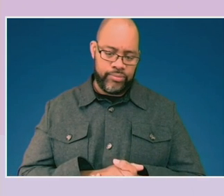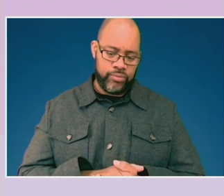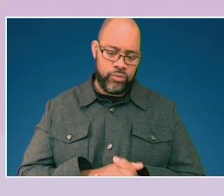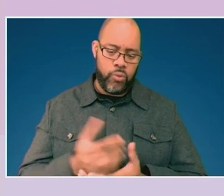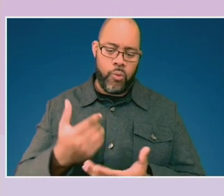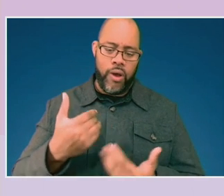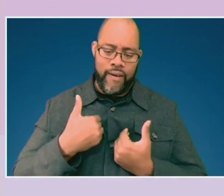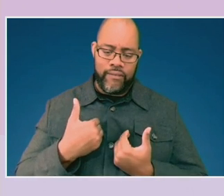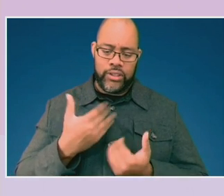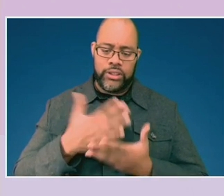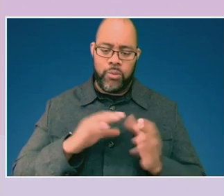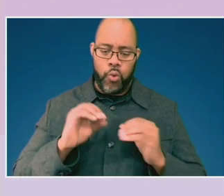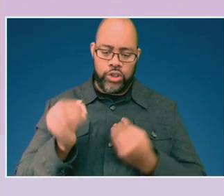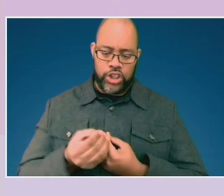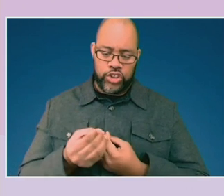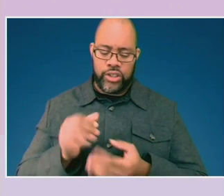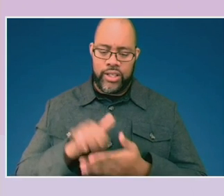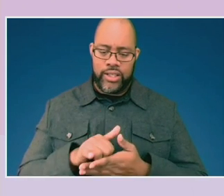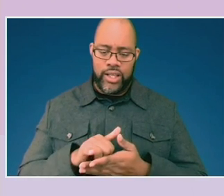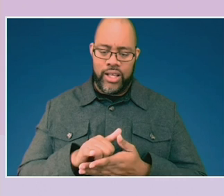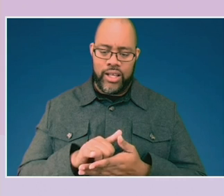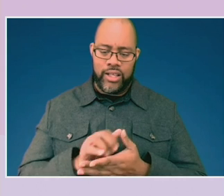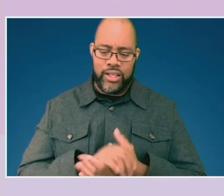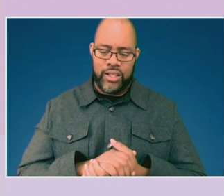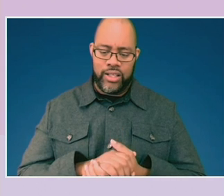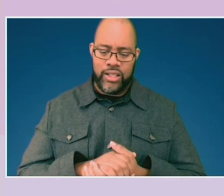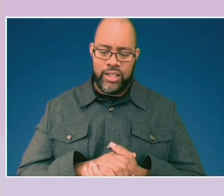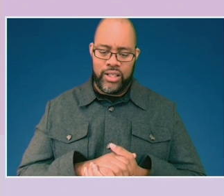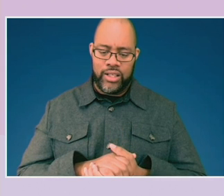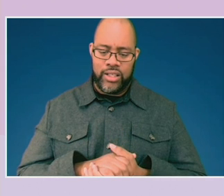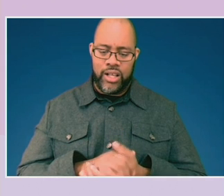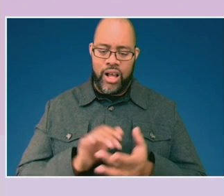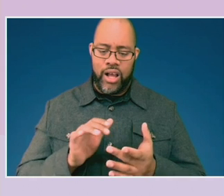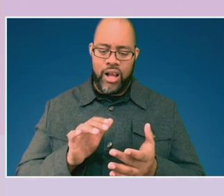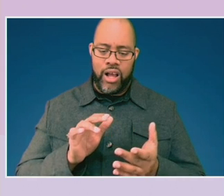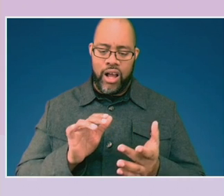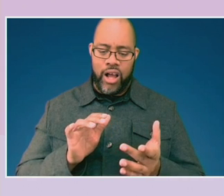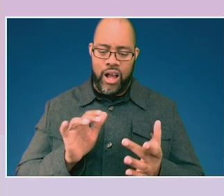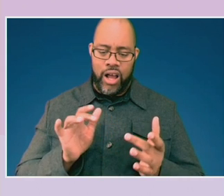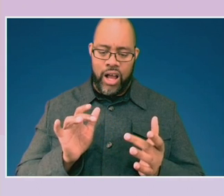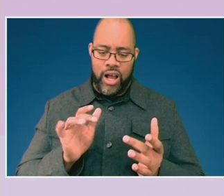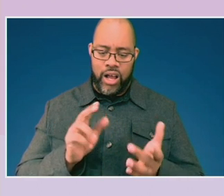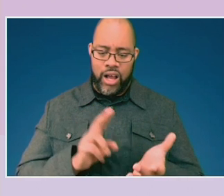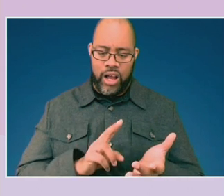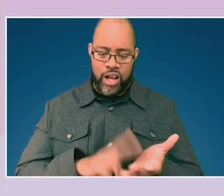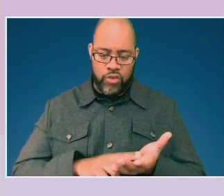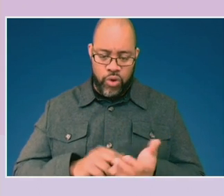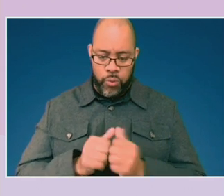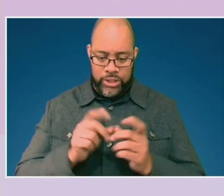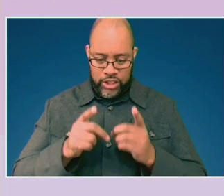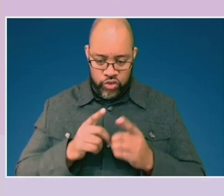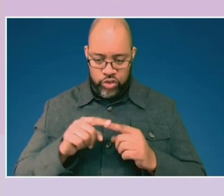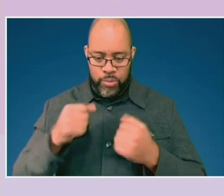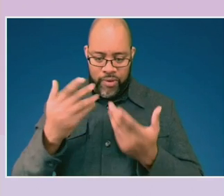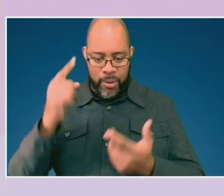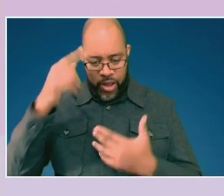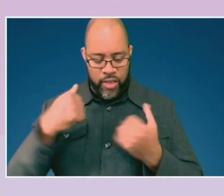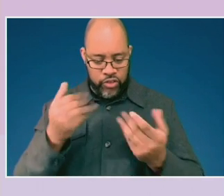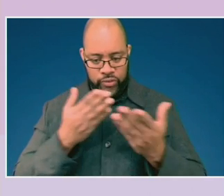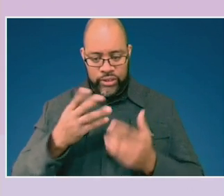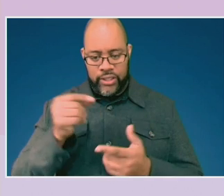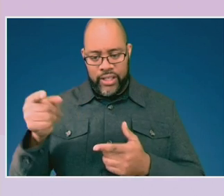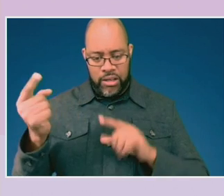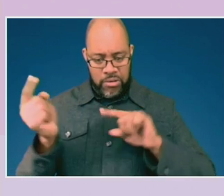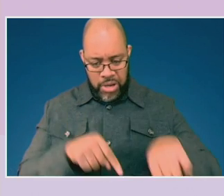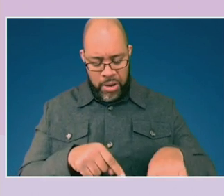some organizations that contract the district to provide mental health services. So they come into the district and